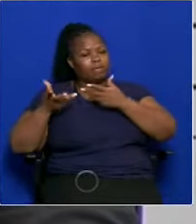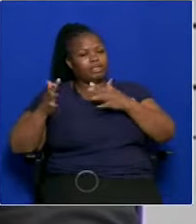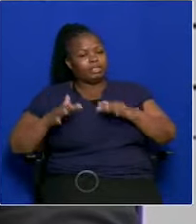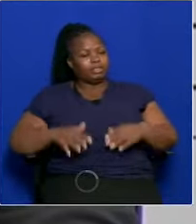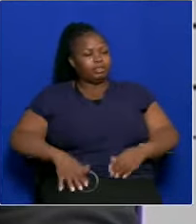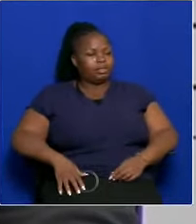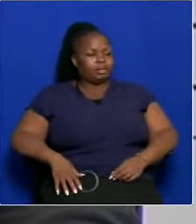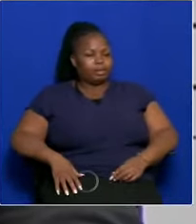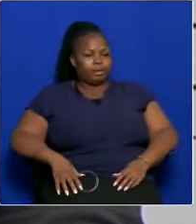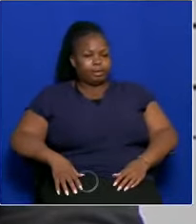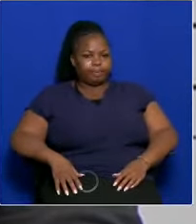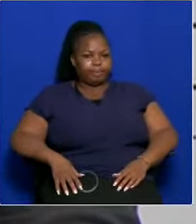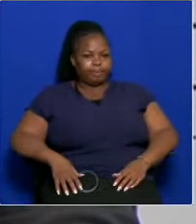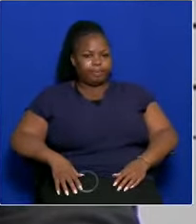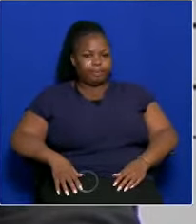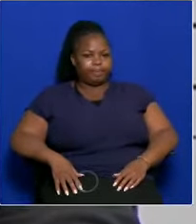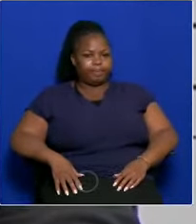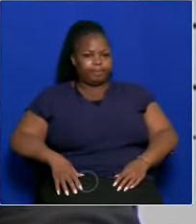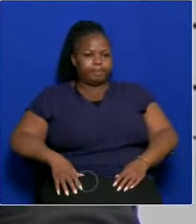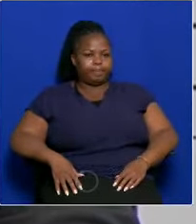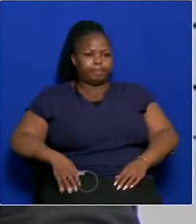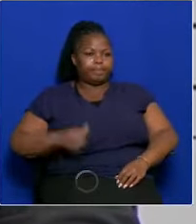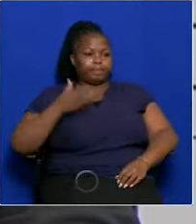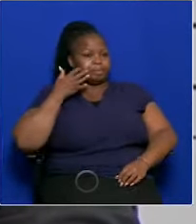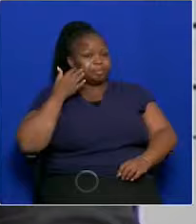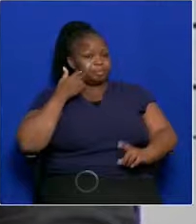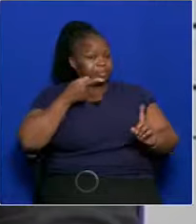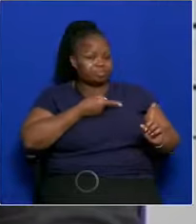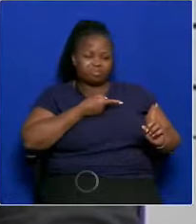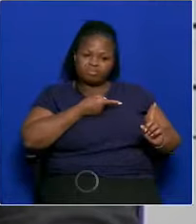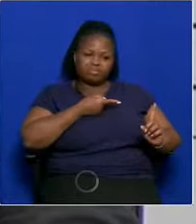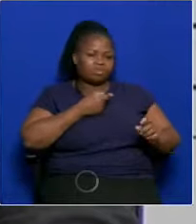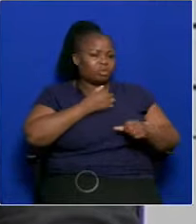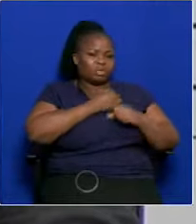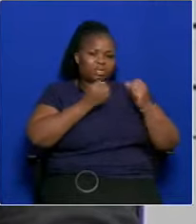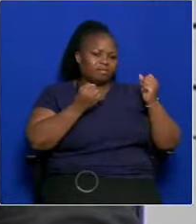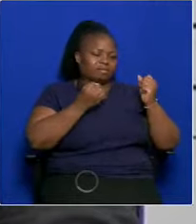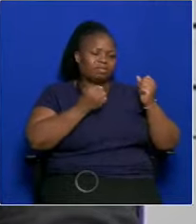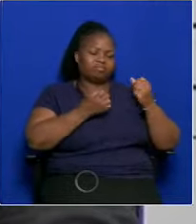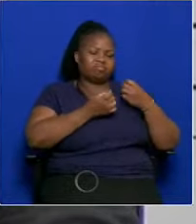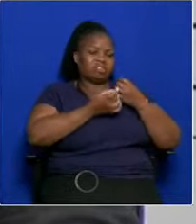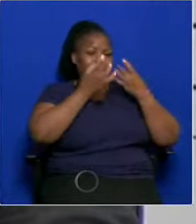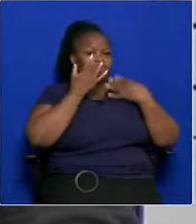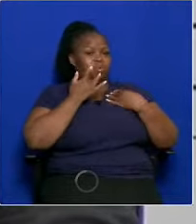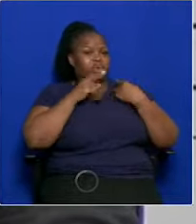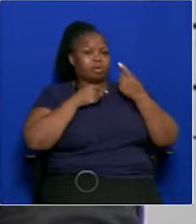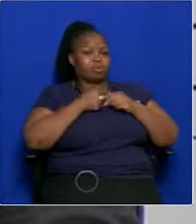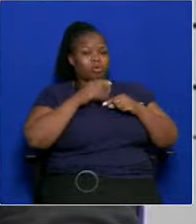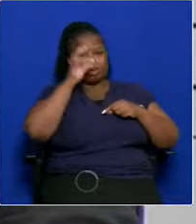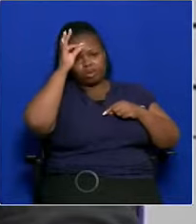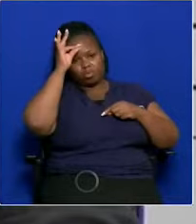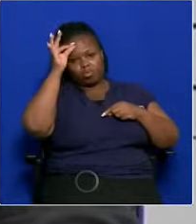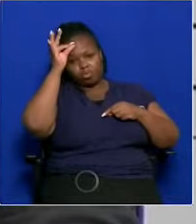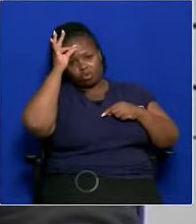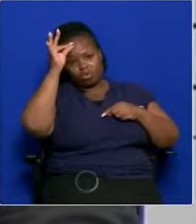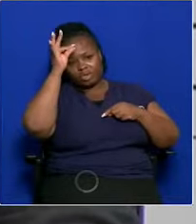And when I spoken to Mr. Matlala, he never told me of any operation happened to